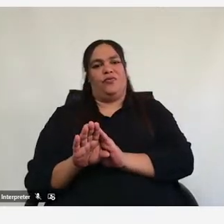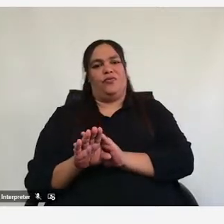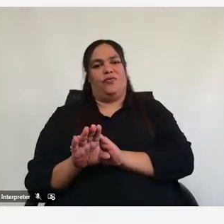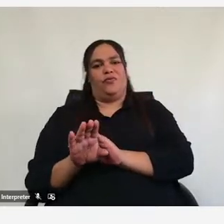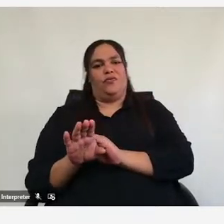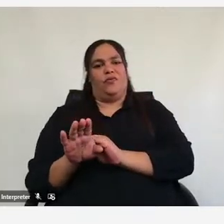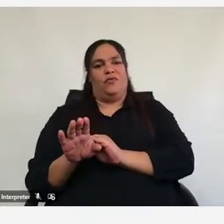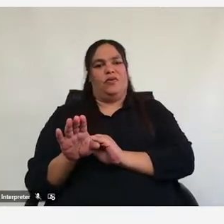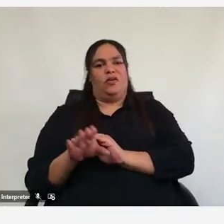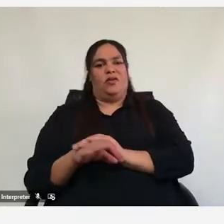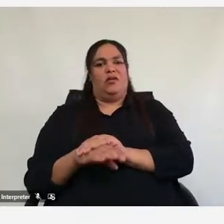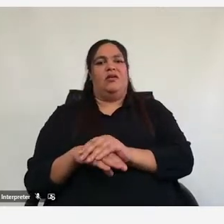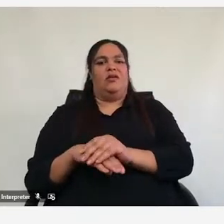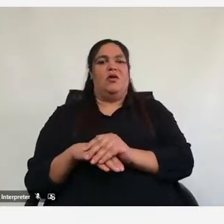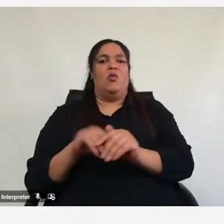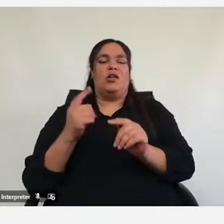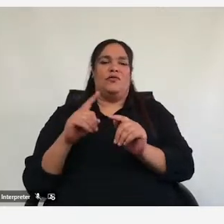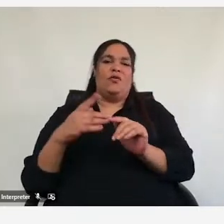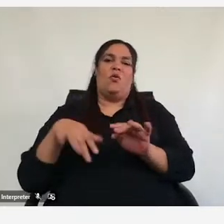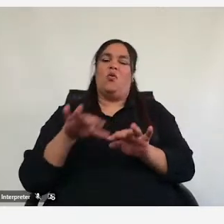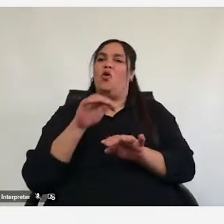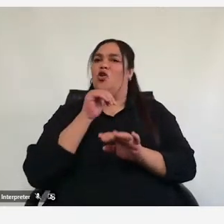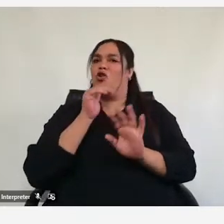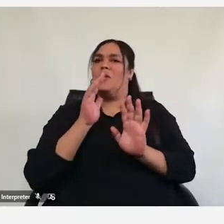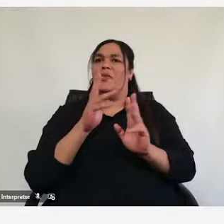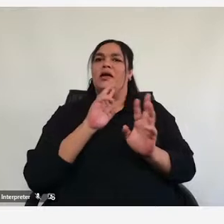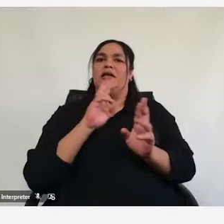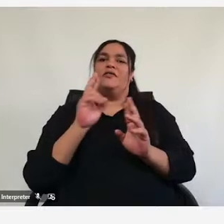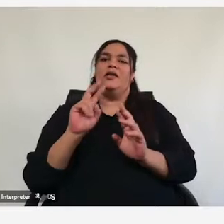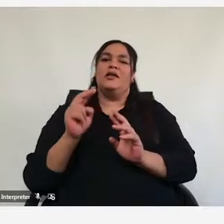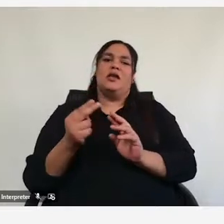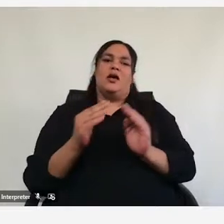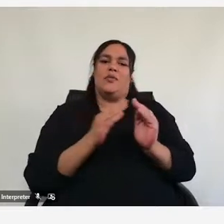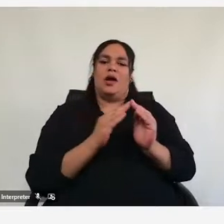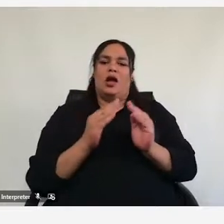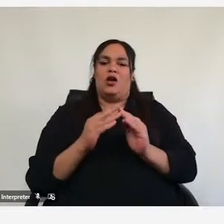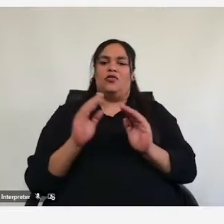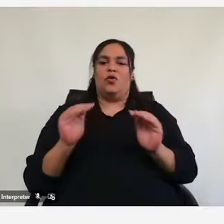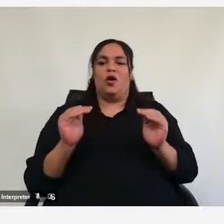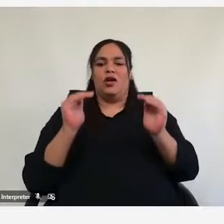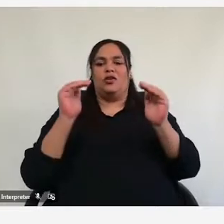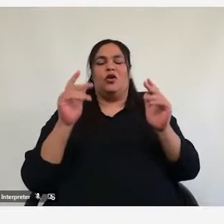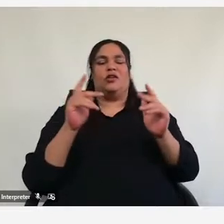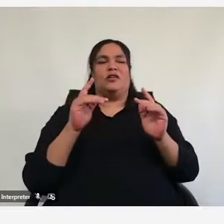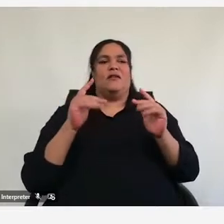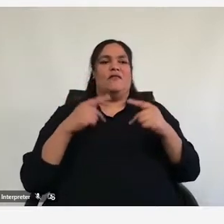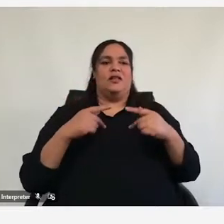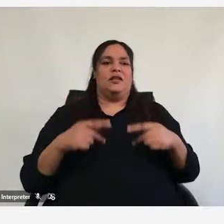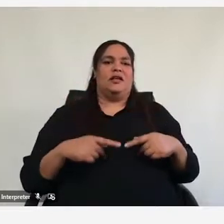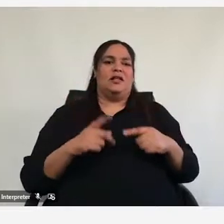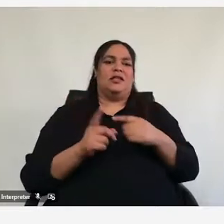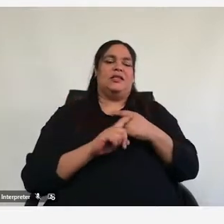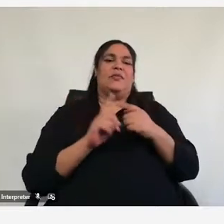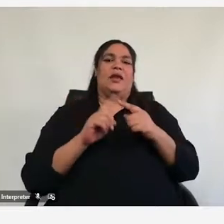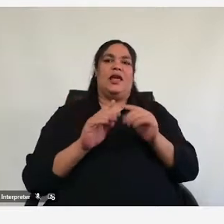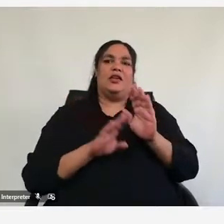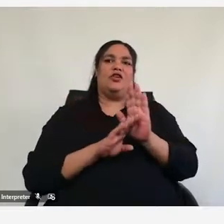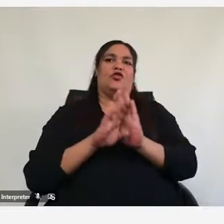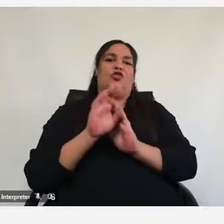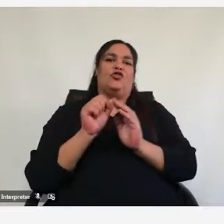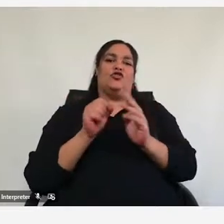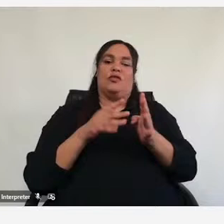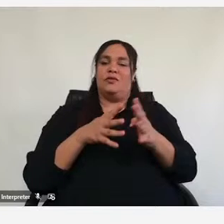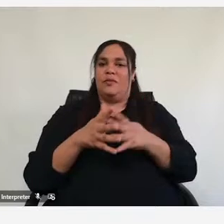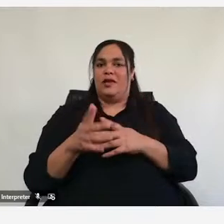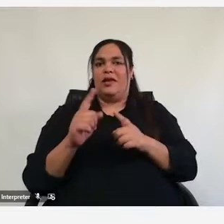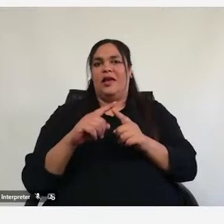planning that caters for all and not just preferred neighborhoods, with enhanced fiscal discipline and increased transparency